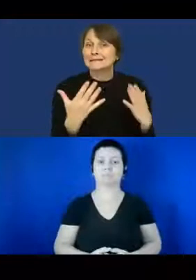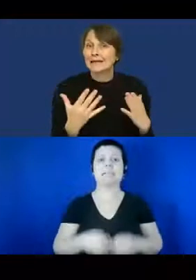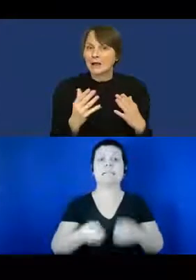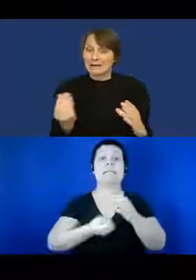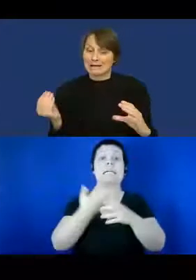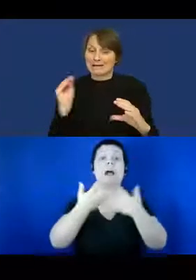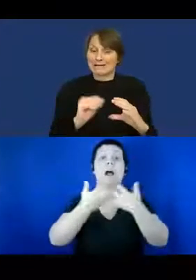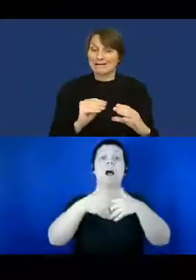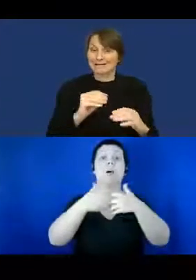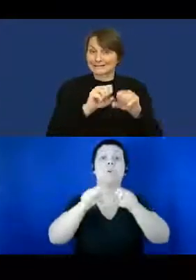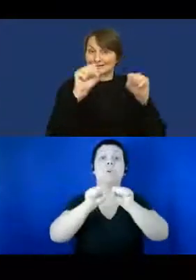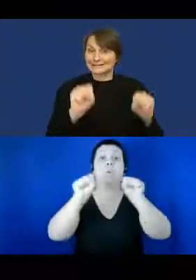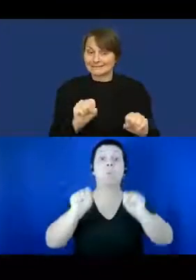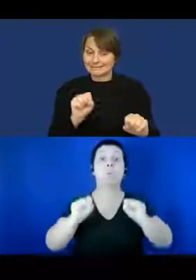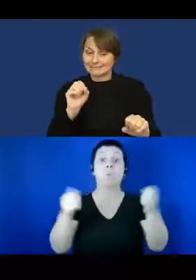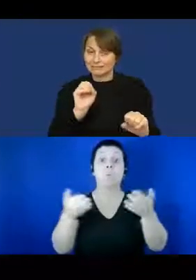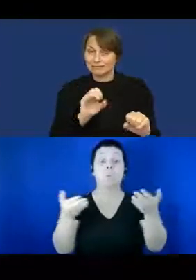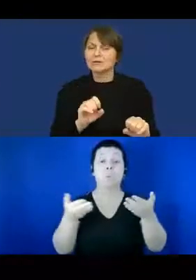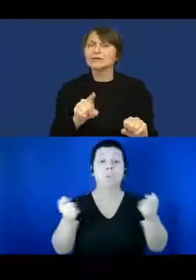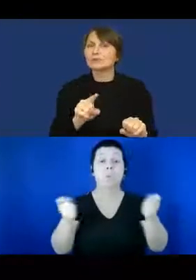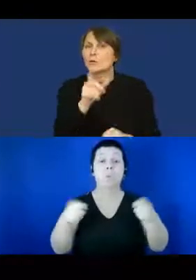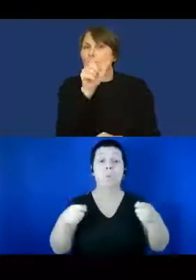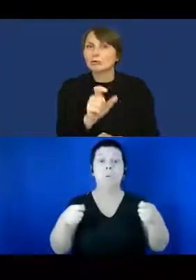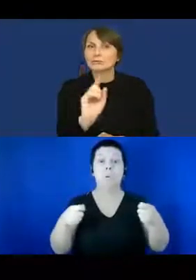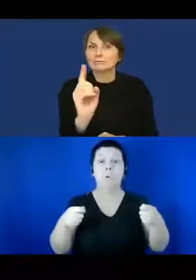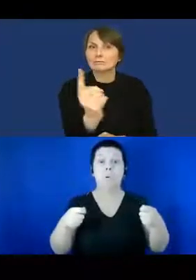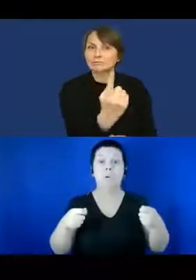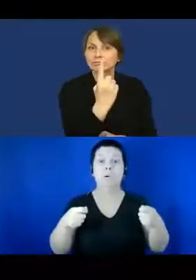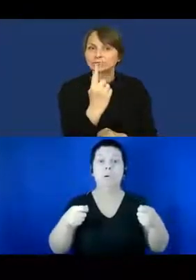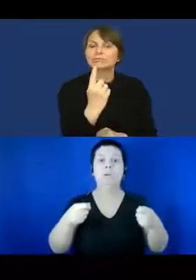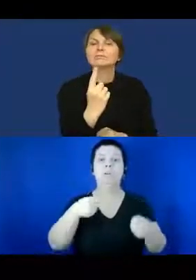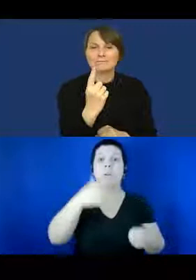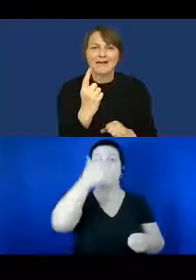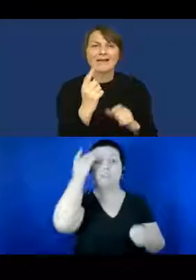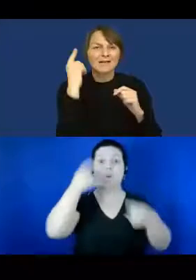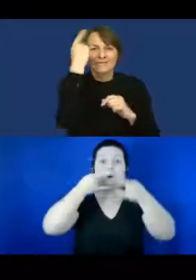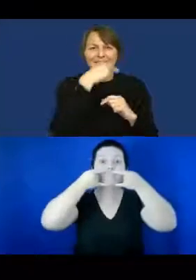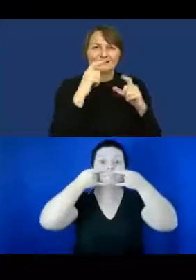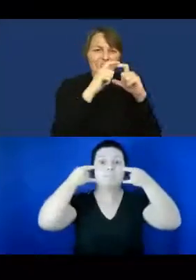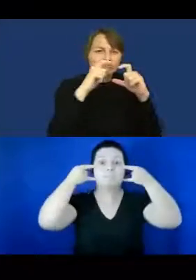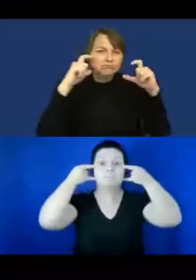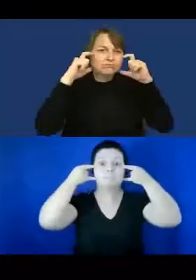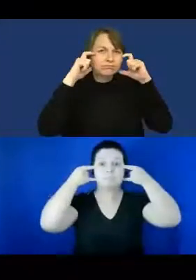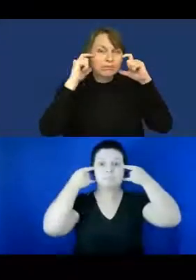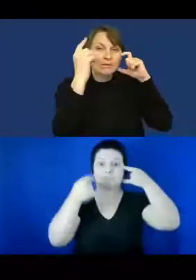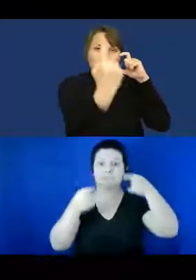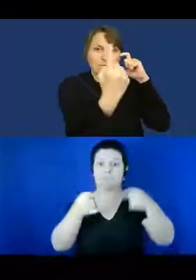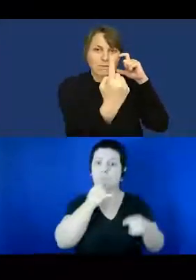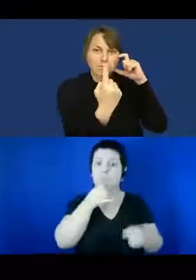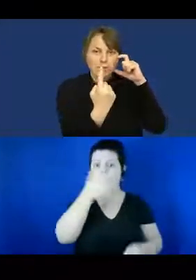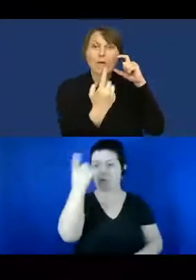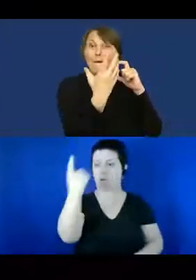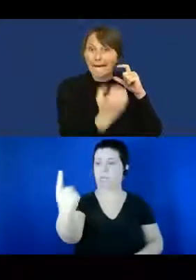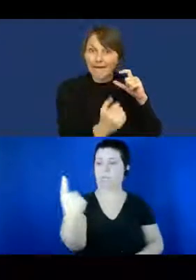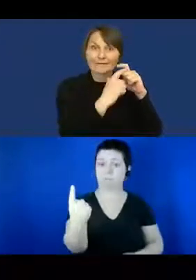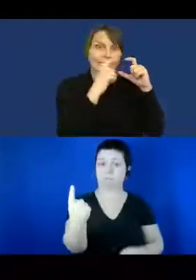a person wearing a face mask. So you can tell if somebody approaches you, is it a person who is wearing a face mask or